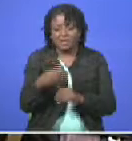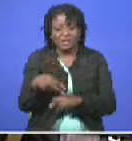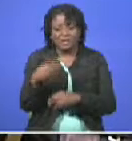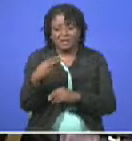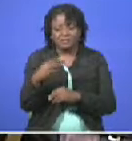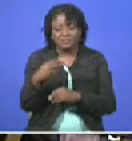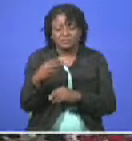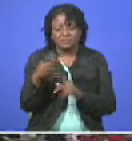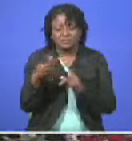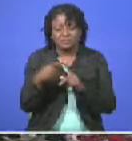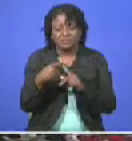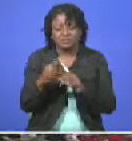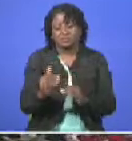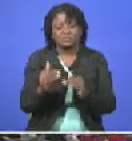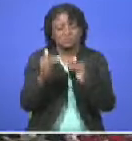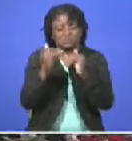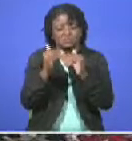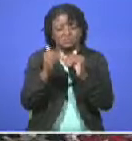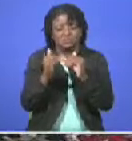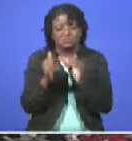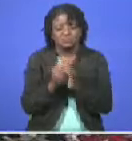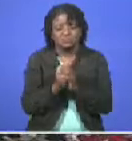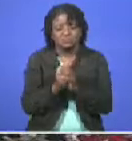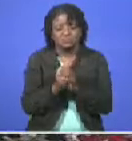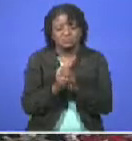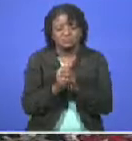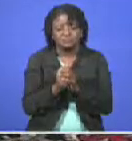the respect afforded to nurses.